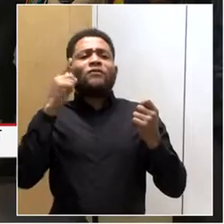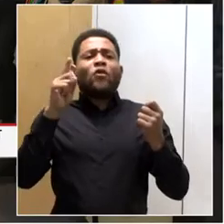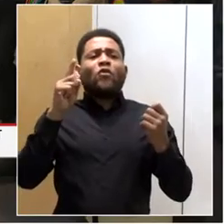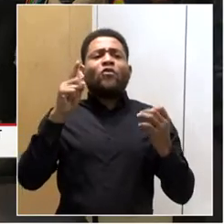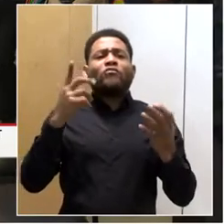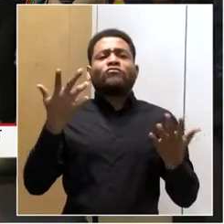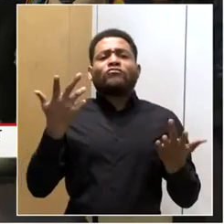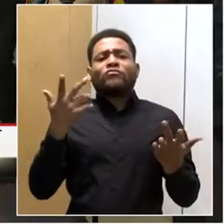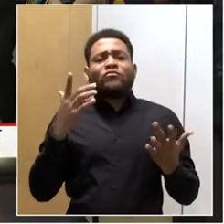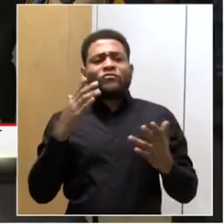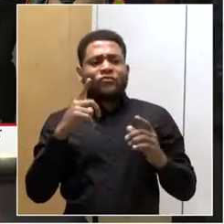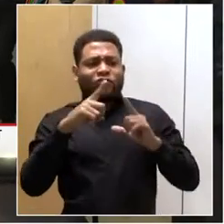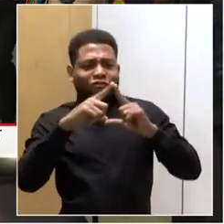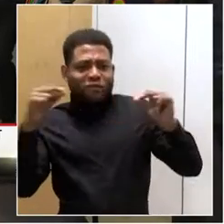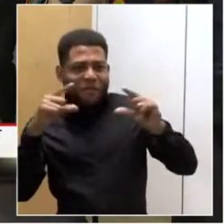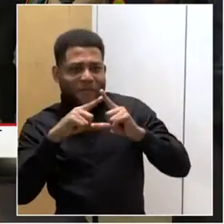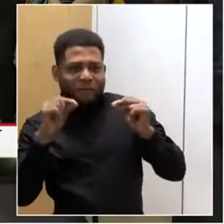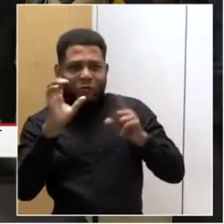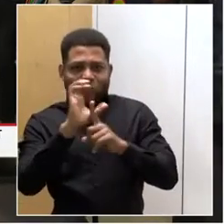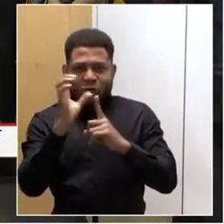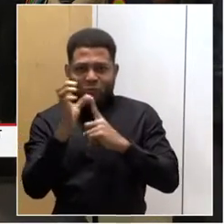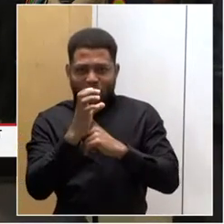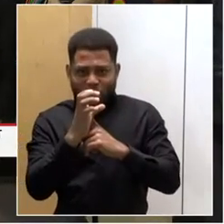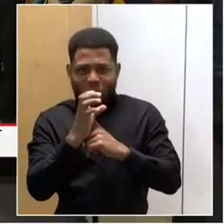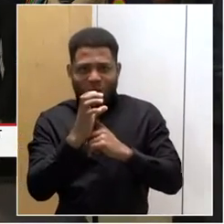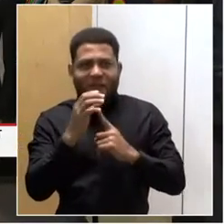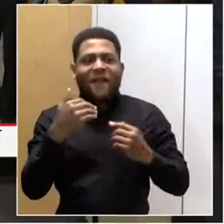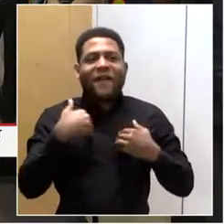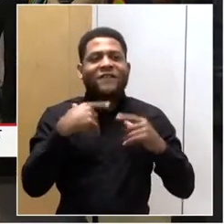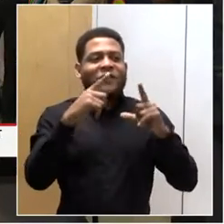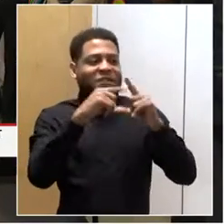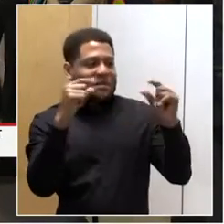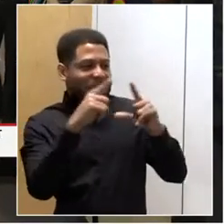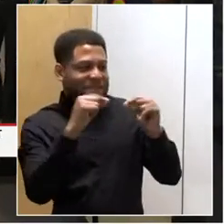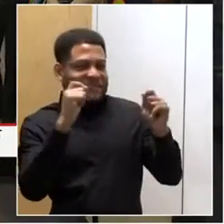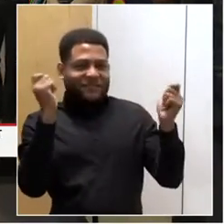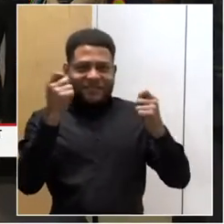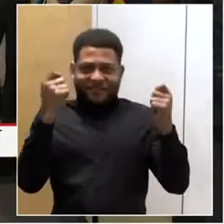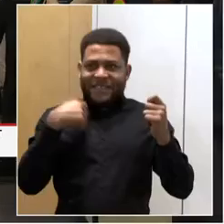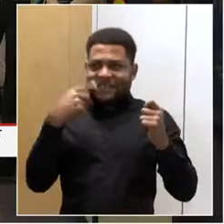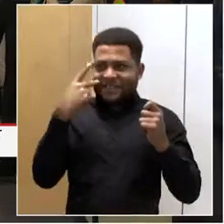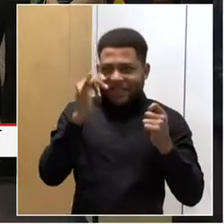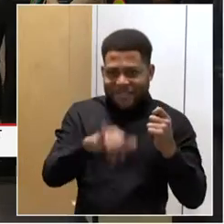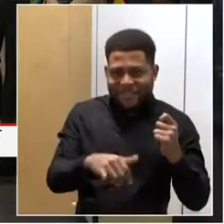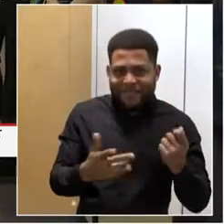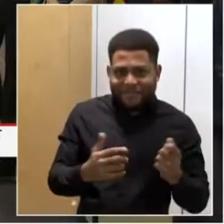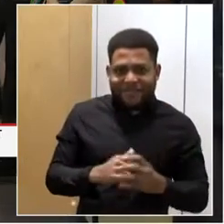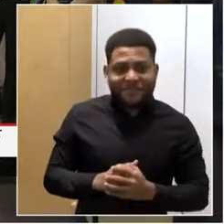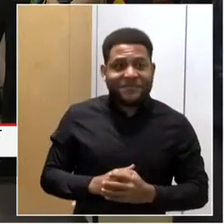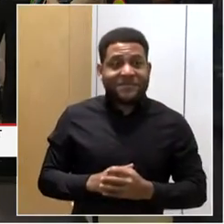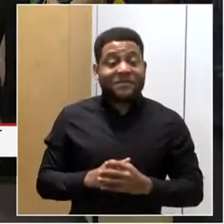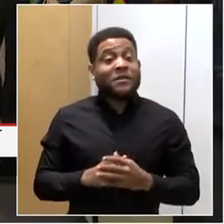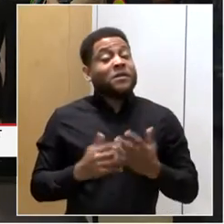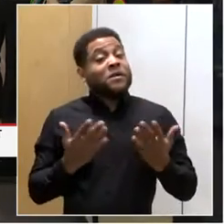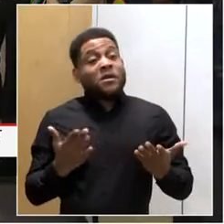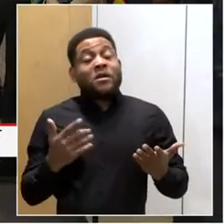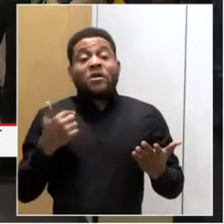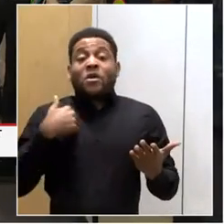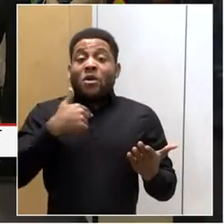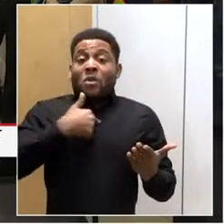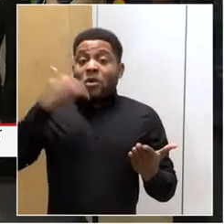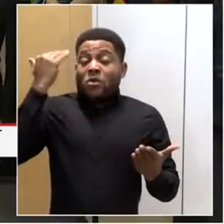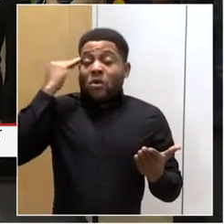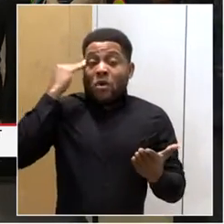with the Japanese festival. And so while we know that all special events